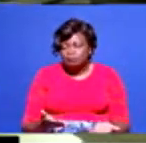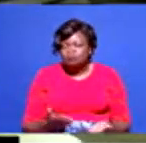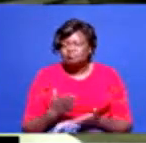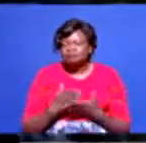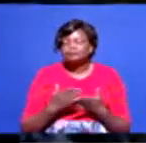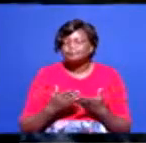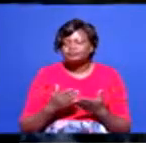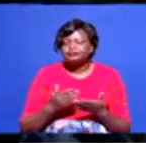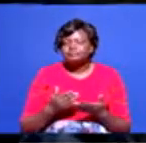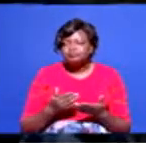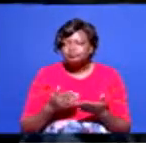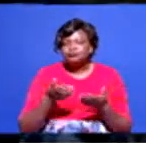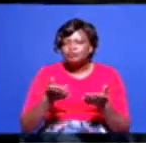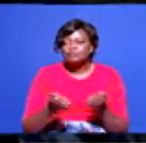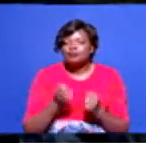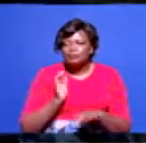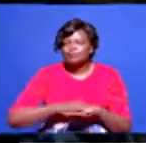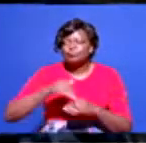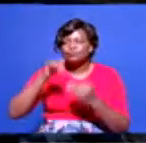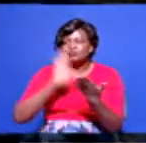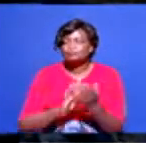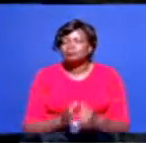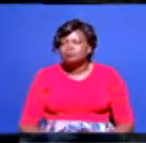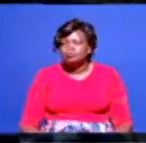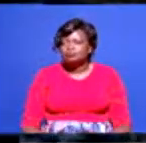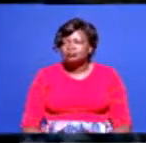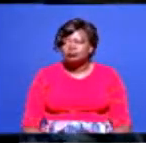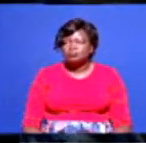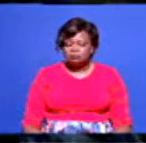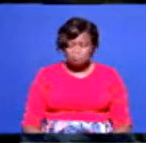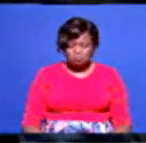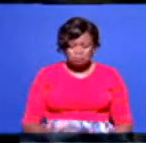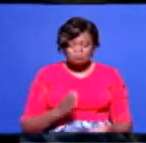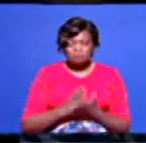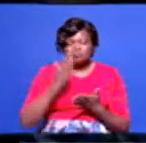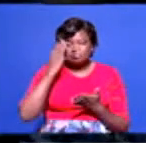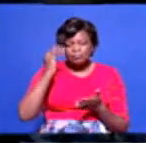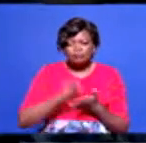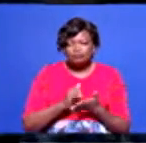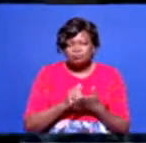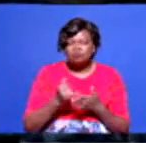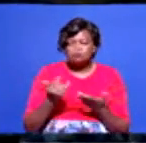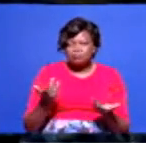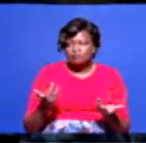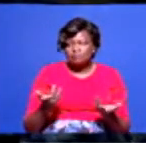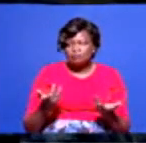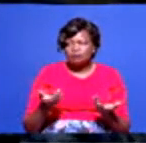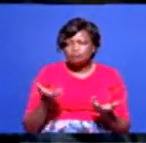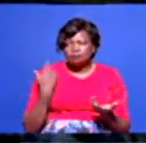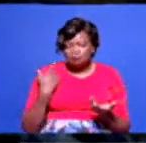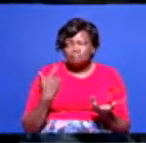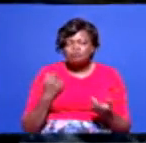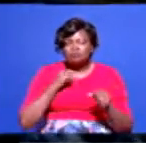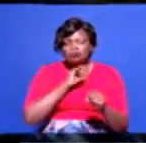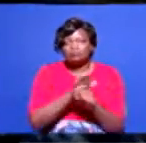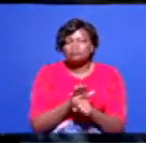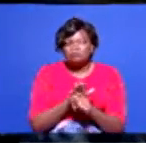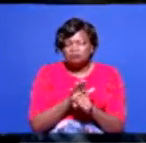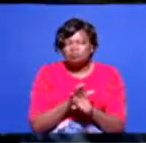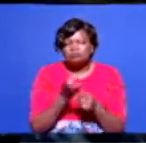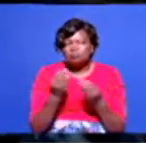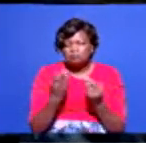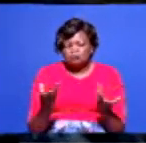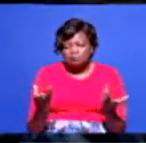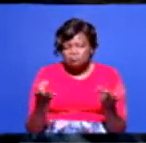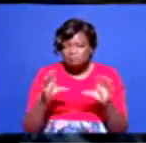is required. Because the things are a bit tight, and you know, we just come from the lockdown of the pandemic, which was not easy. It's a global